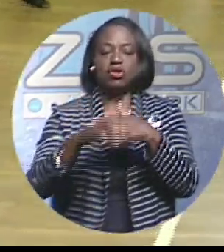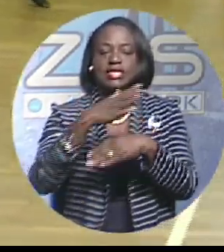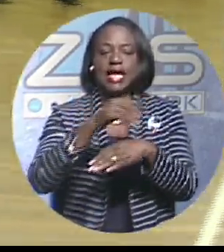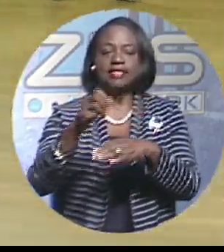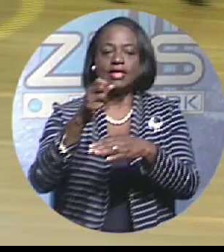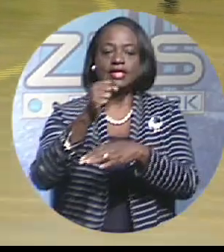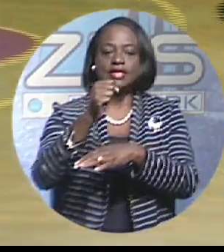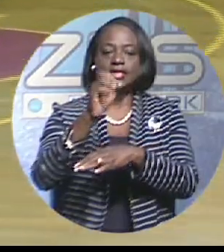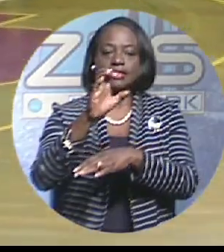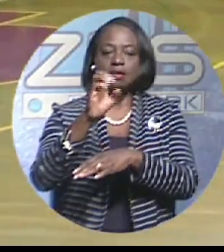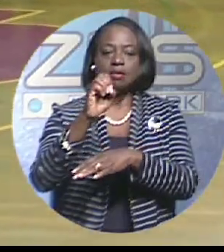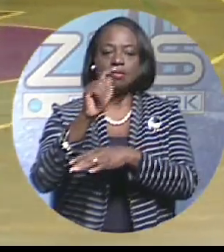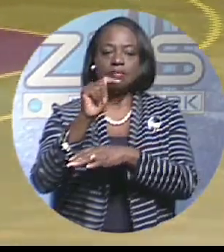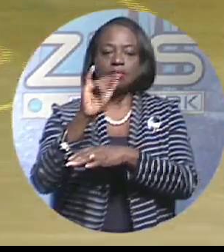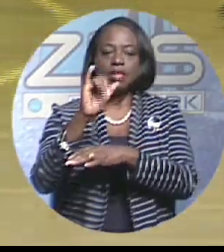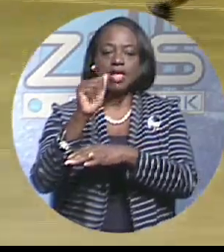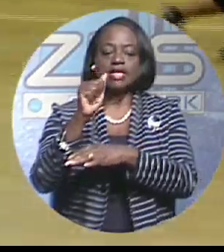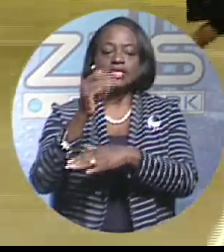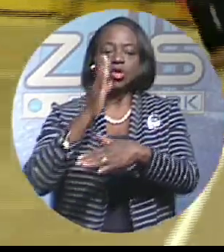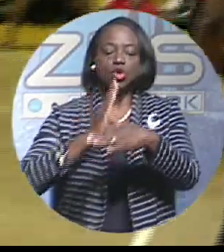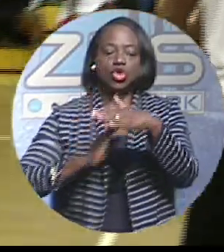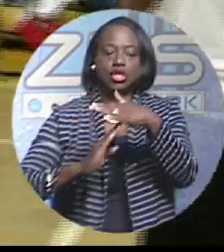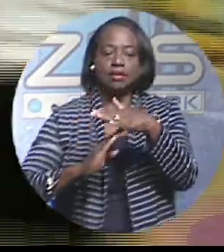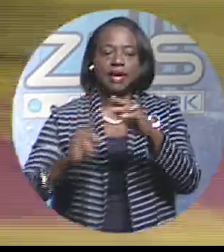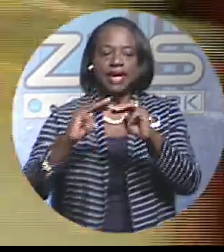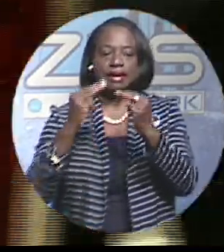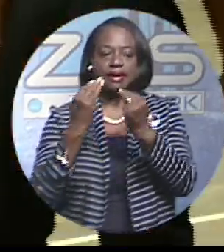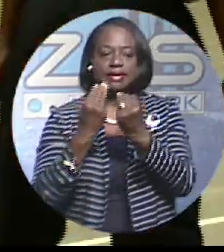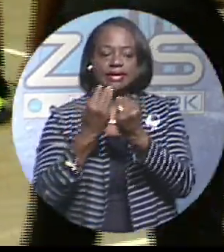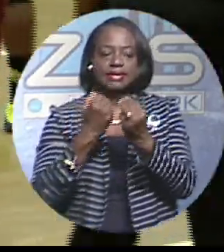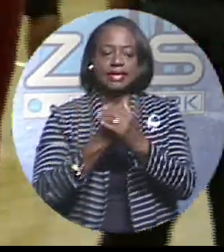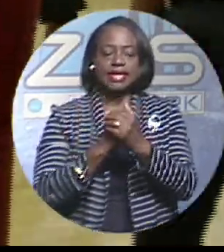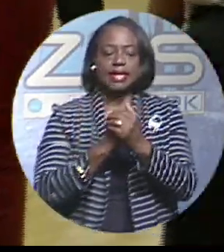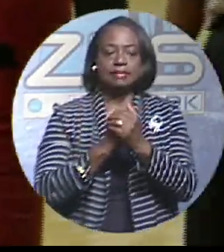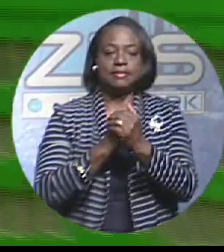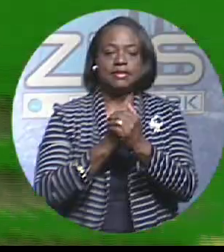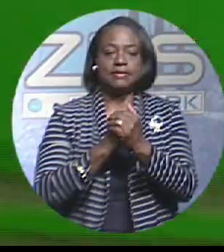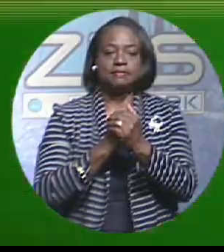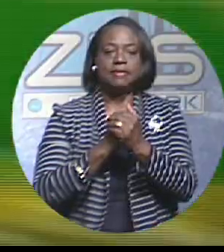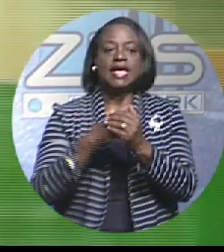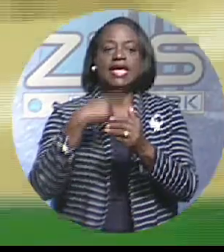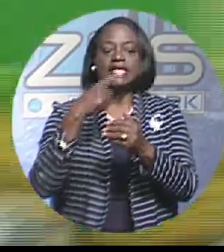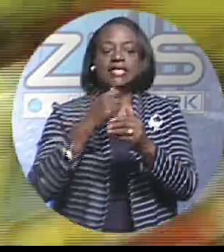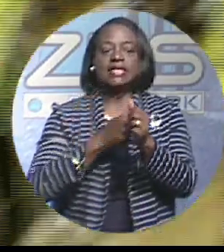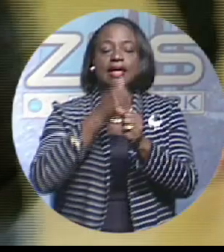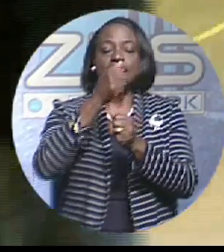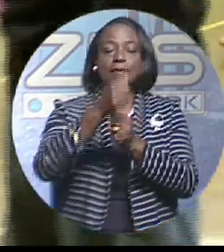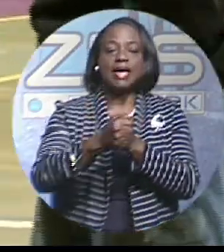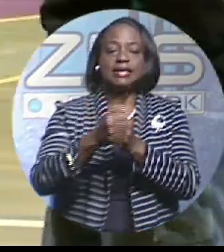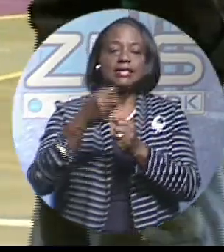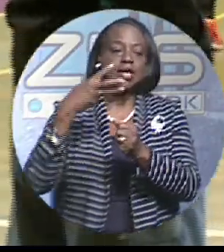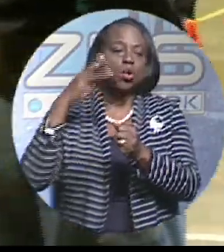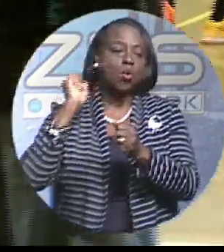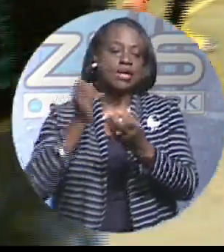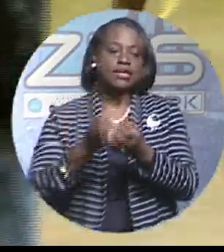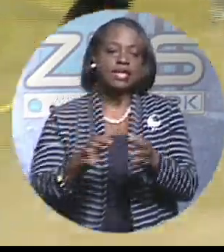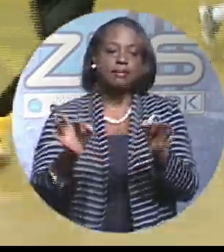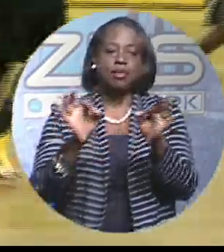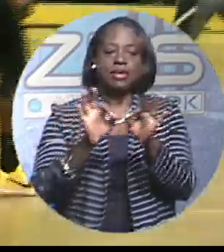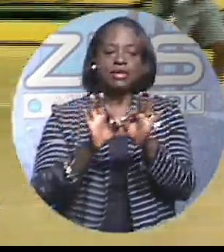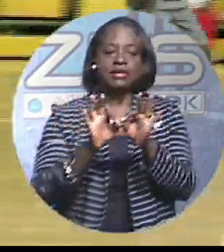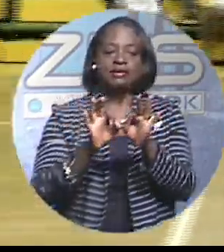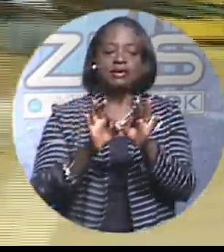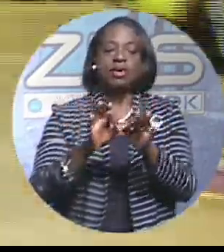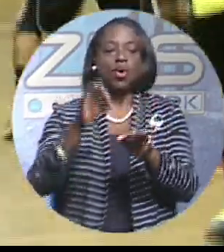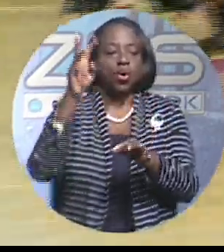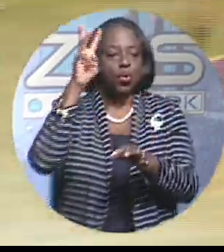start to finish, stifling the Defenders' confidence. He stressed that passing was key, and ultimately they did an excellent job sharing the ball. Wilson